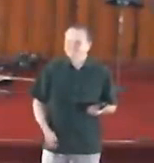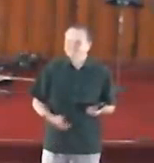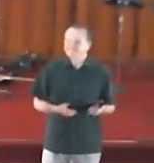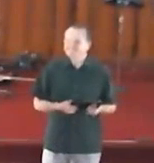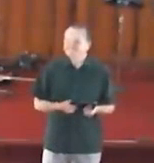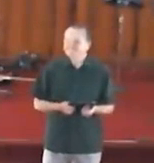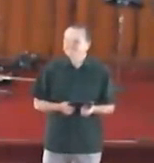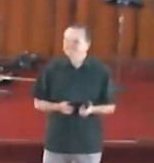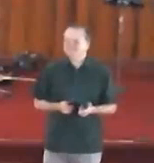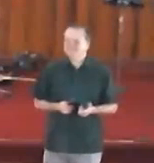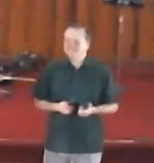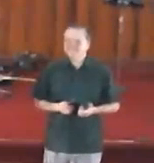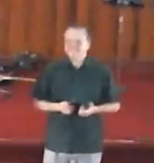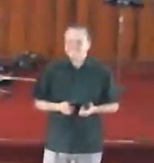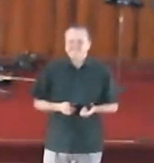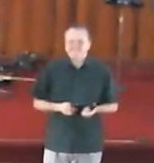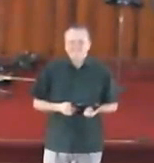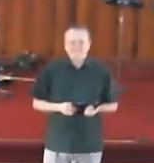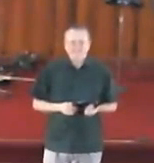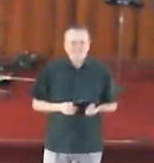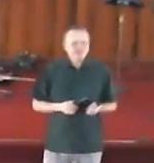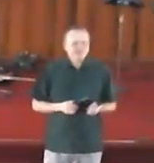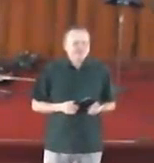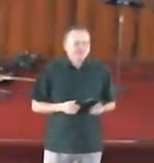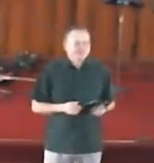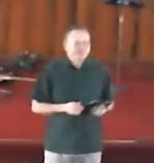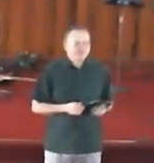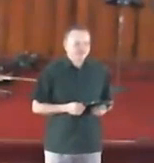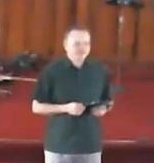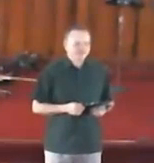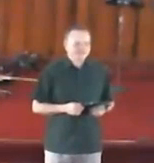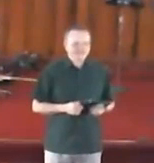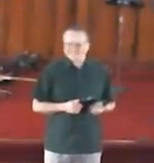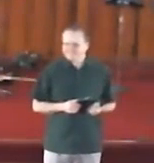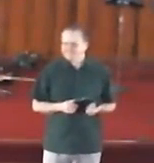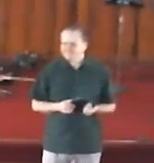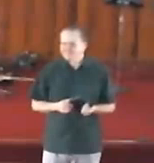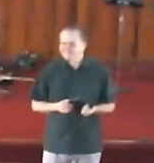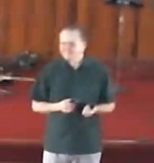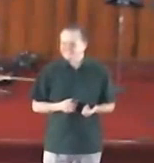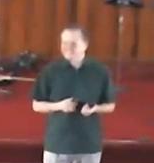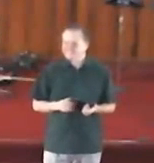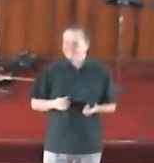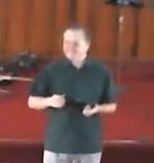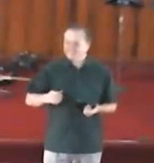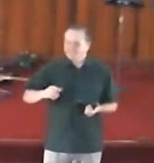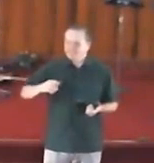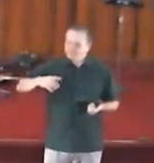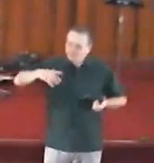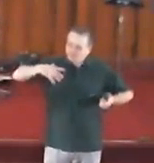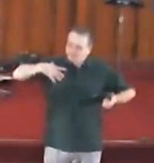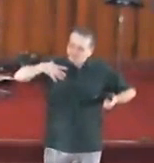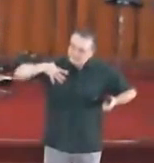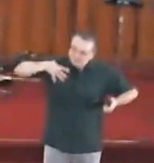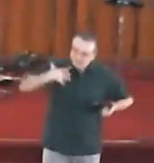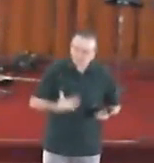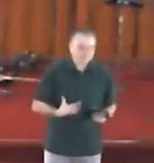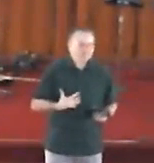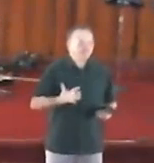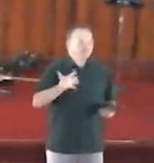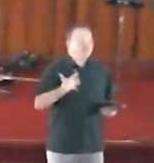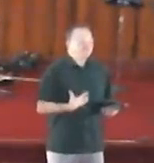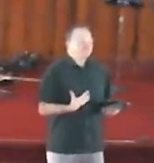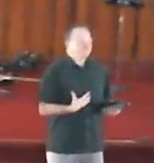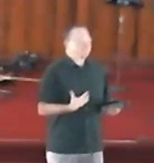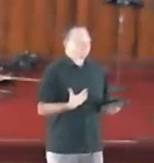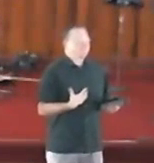their face looks sad? No es muy efectivo, ¿verdad? It's not a very effective method. Pero cuando hay una